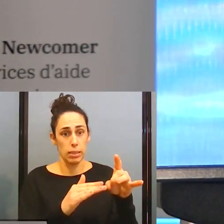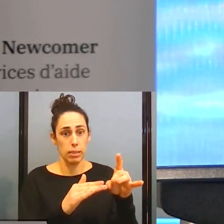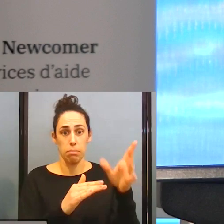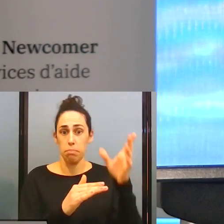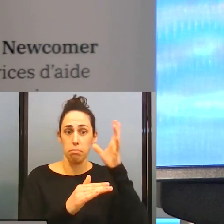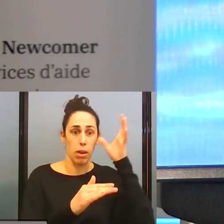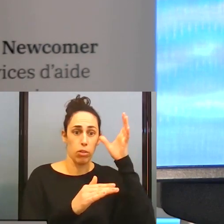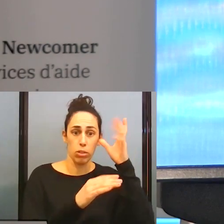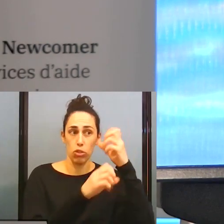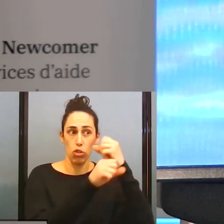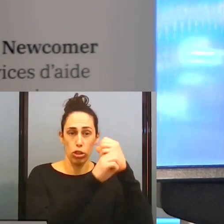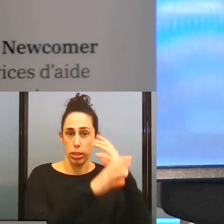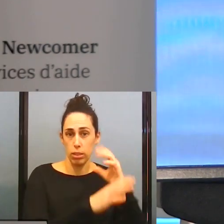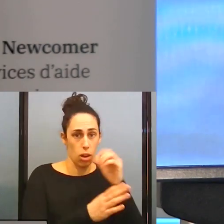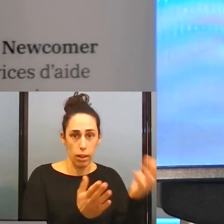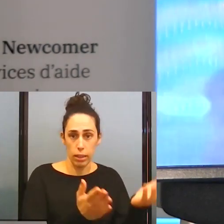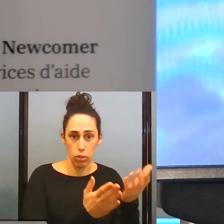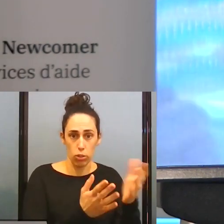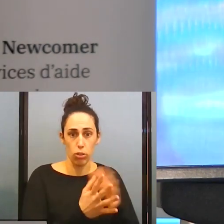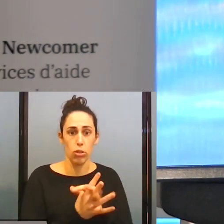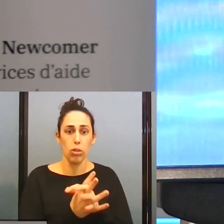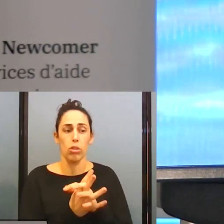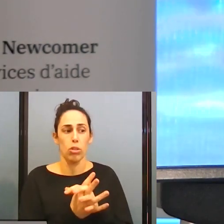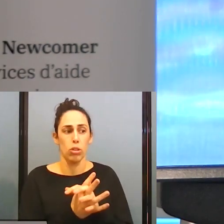with or the